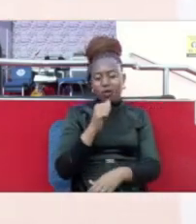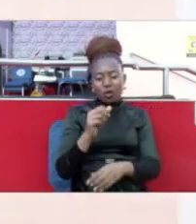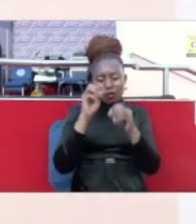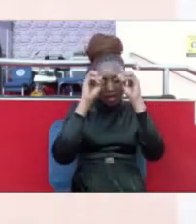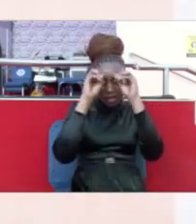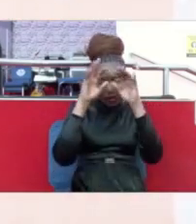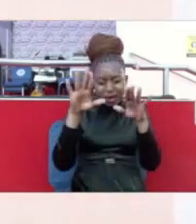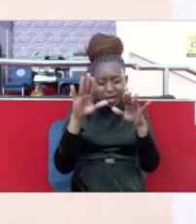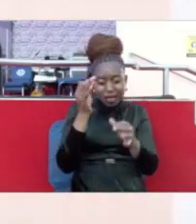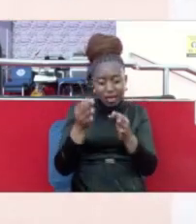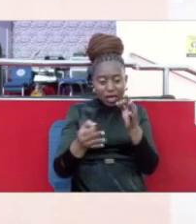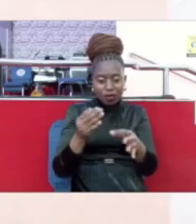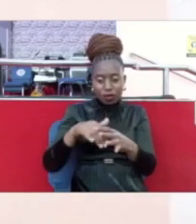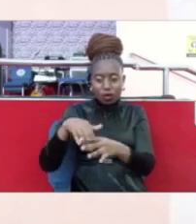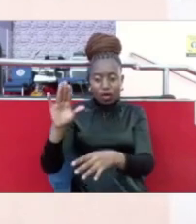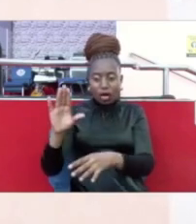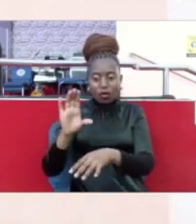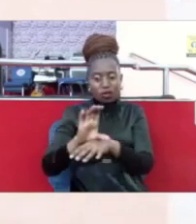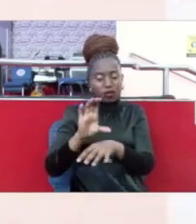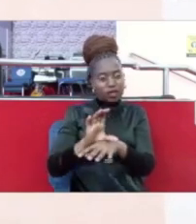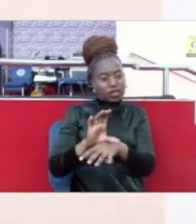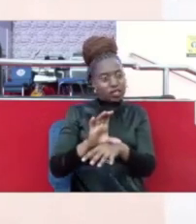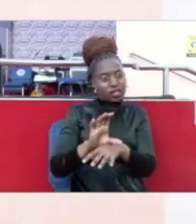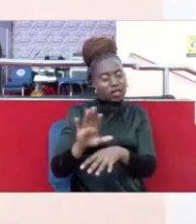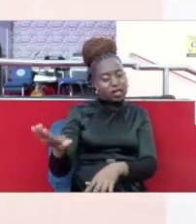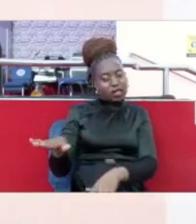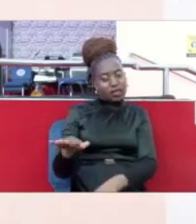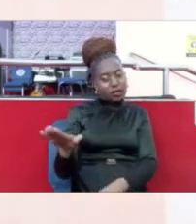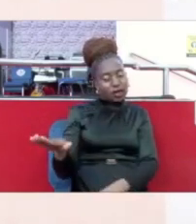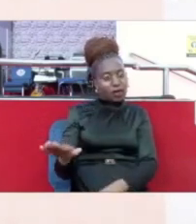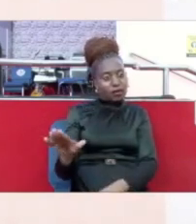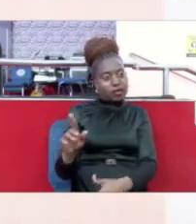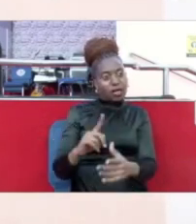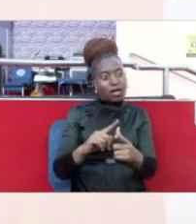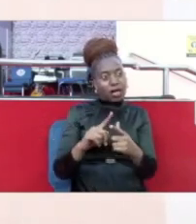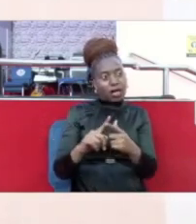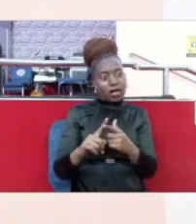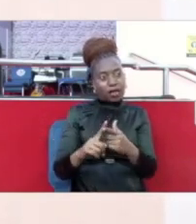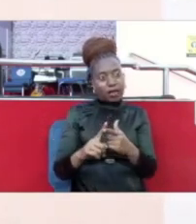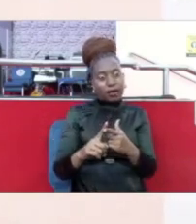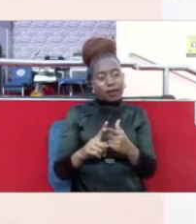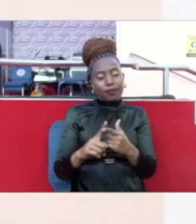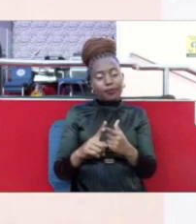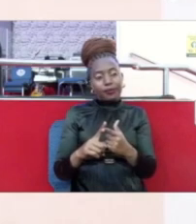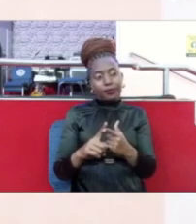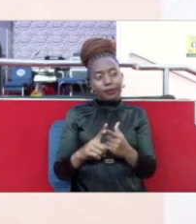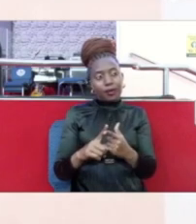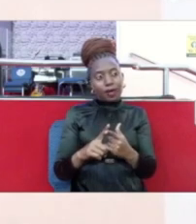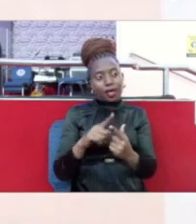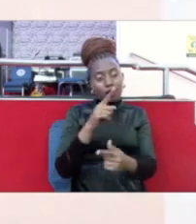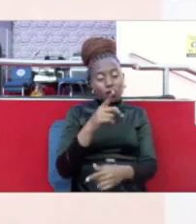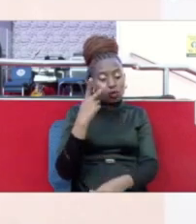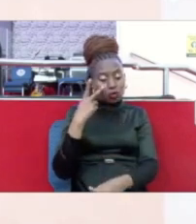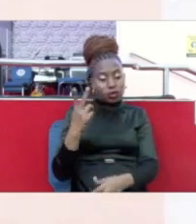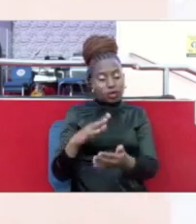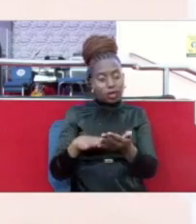of the church grounds. Hivyo usishangae ukitoka kwenye kanisa. And you begin to notice more. Na uanze kuona zaidi. You